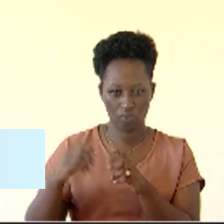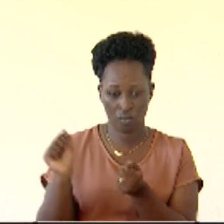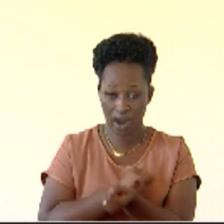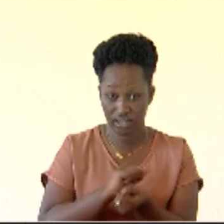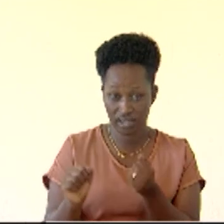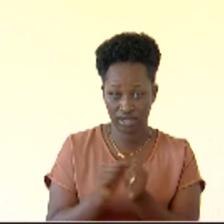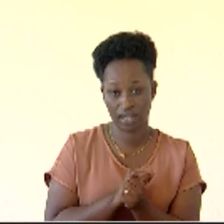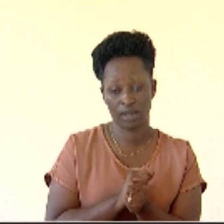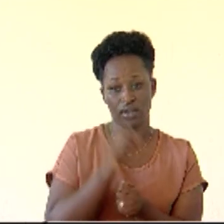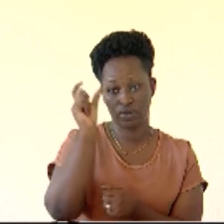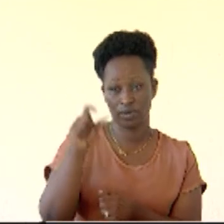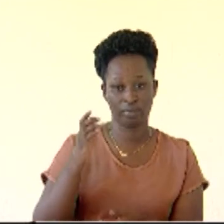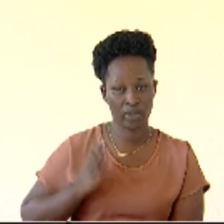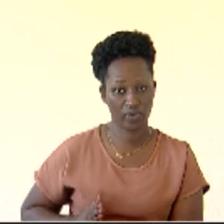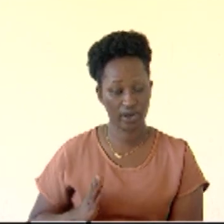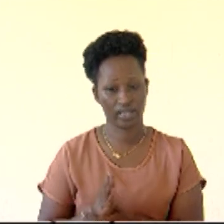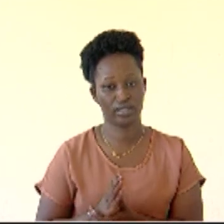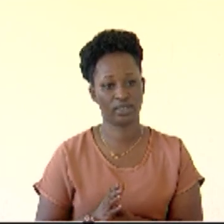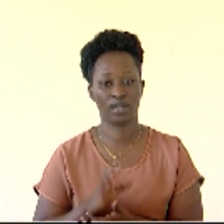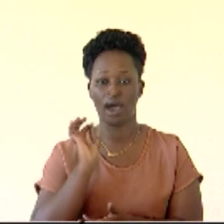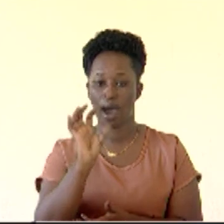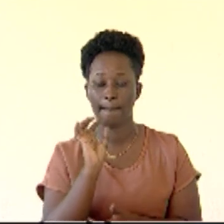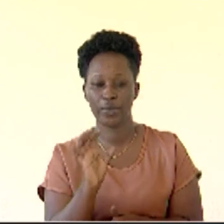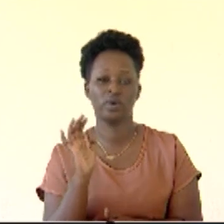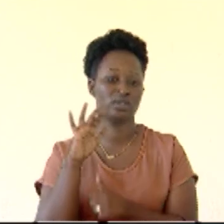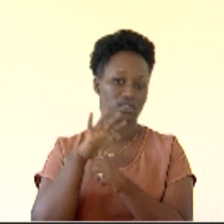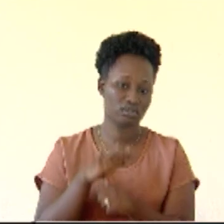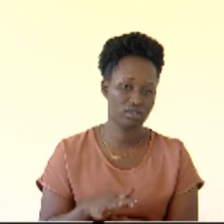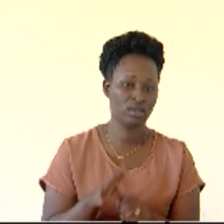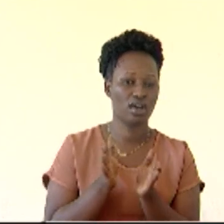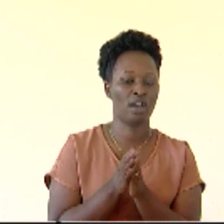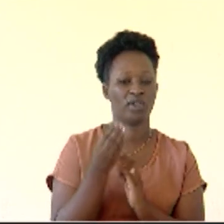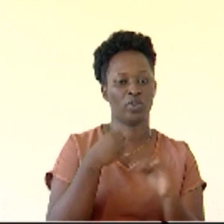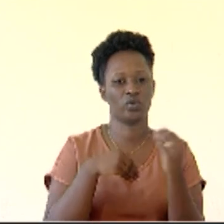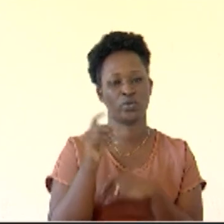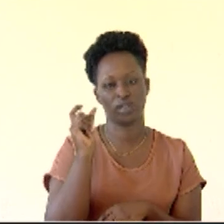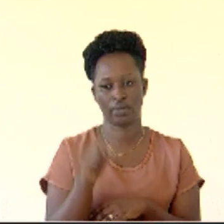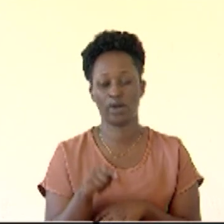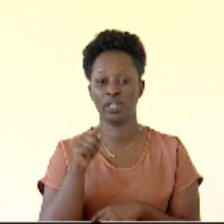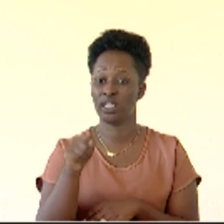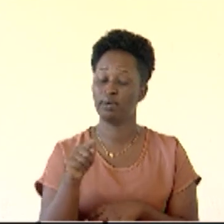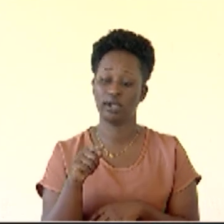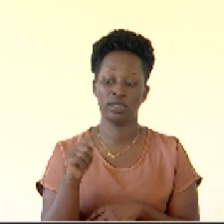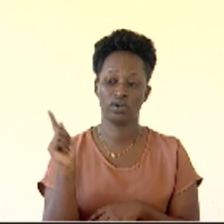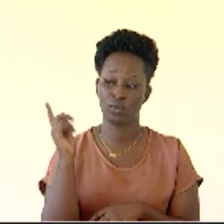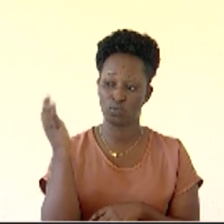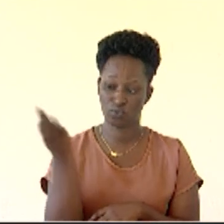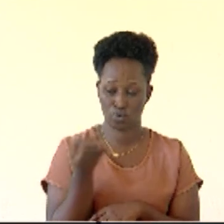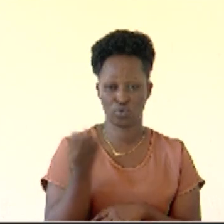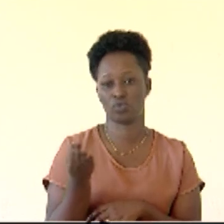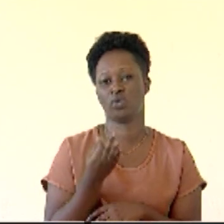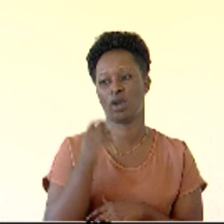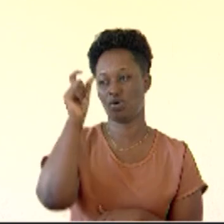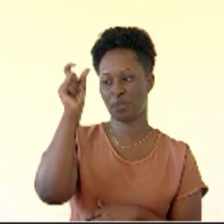harassment, abuse, and even human trafficking. These are what you call violation of human rights. Children